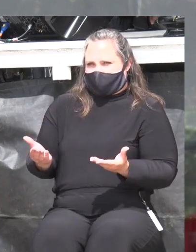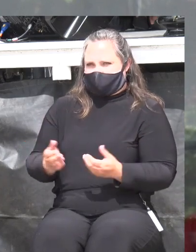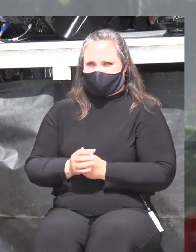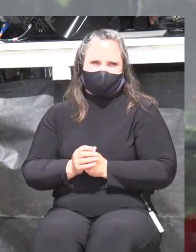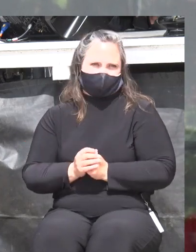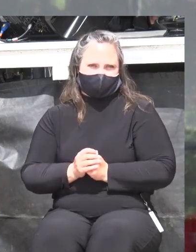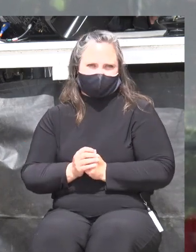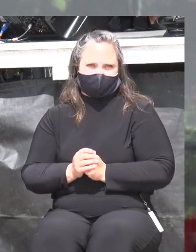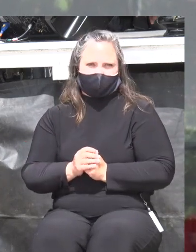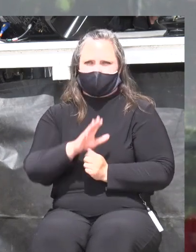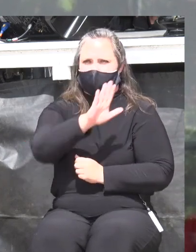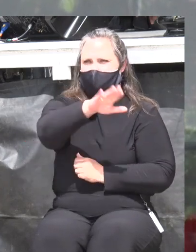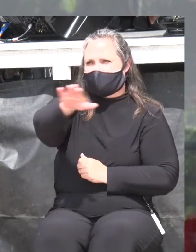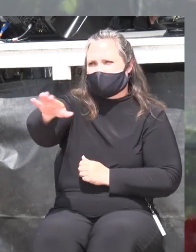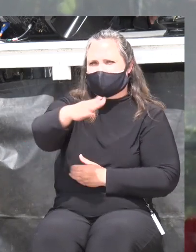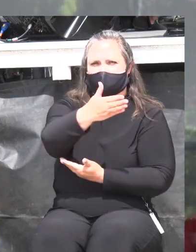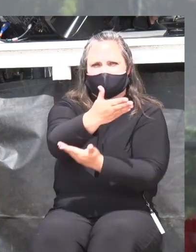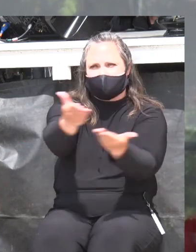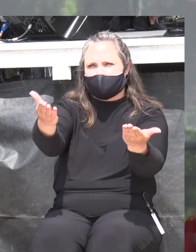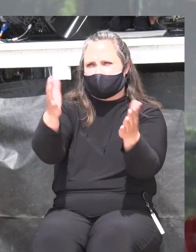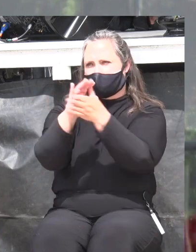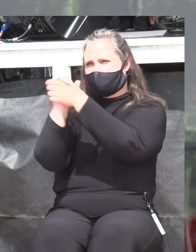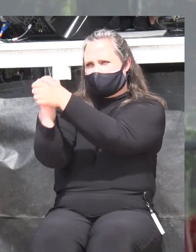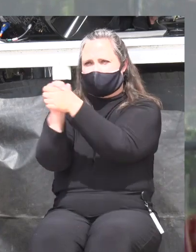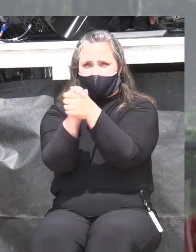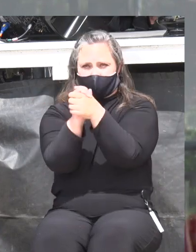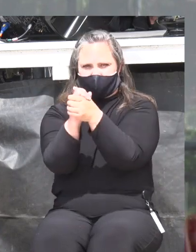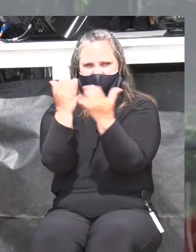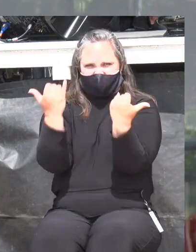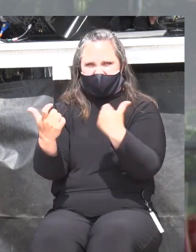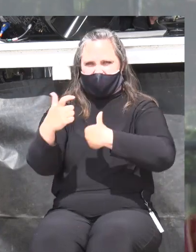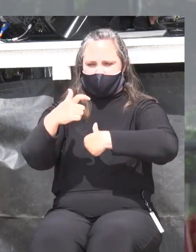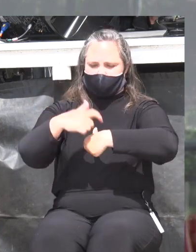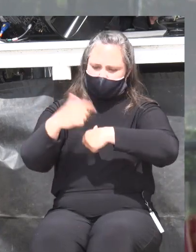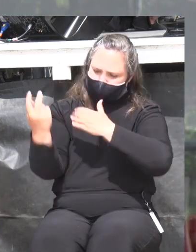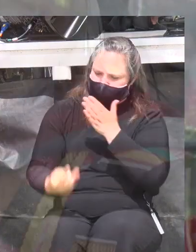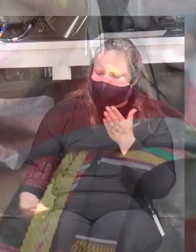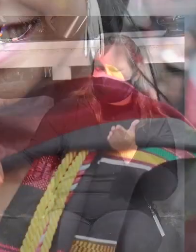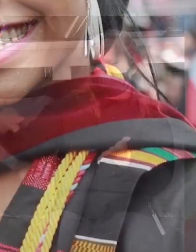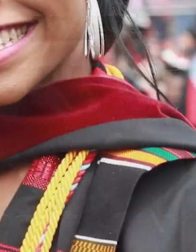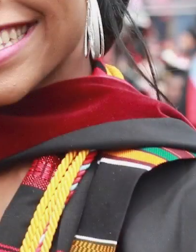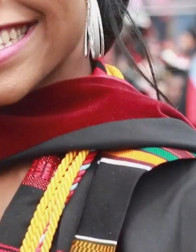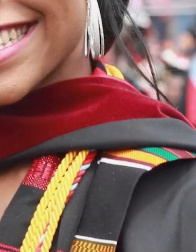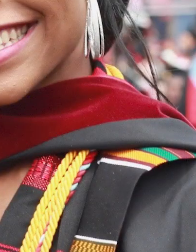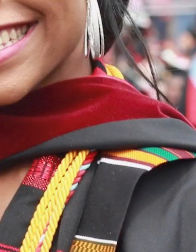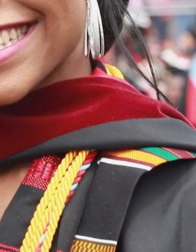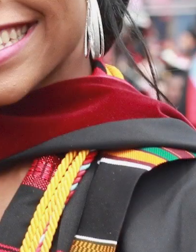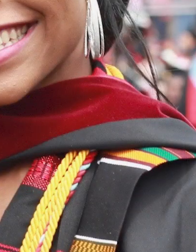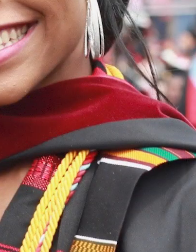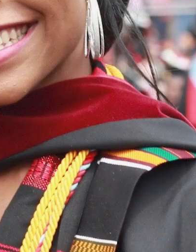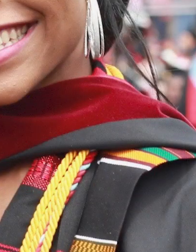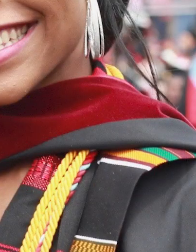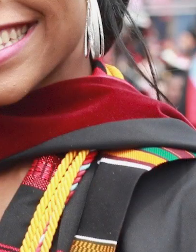Graduates, congratulations. Now let's rise up together. God bless you.